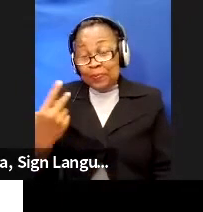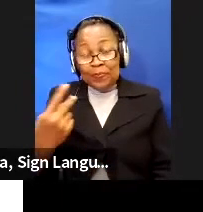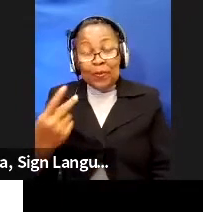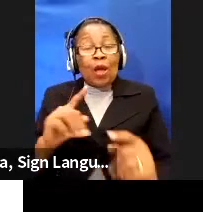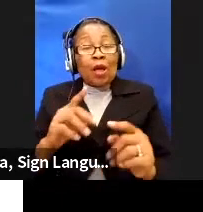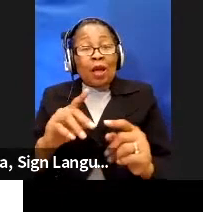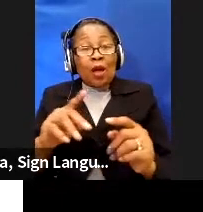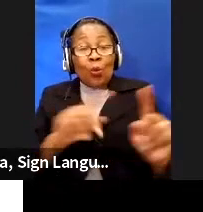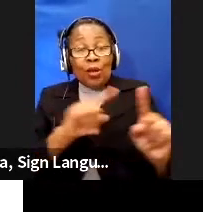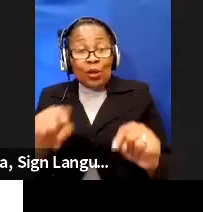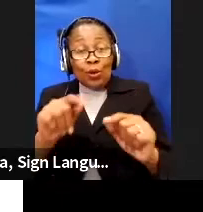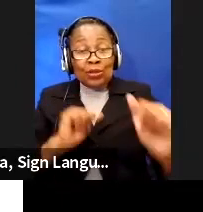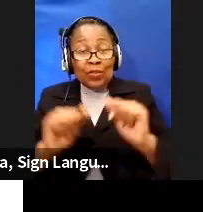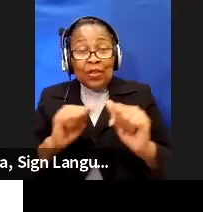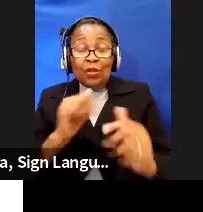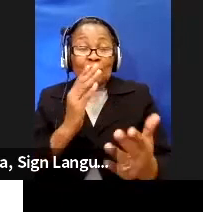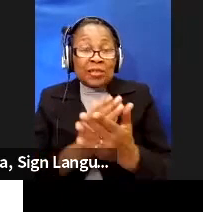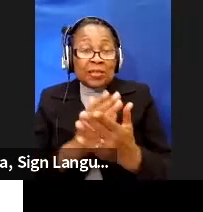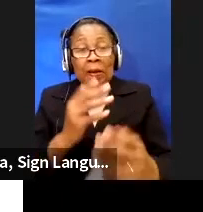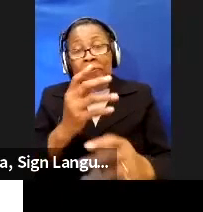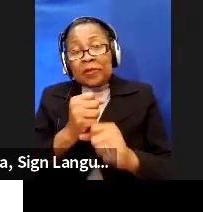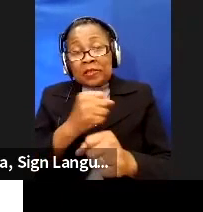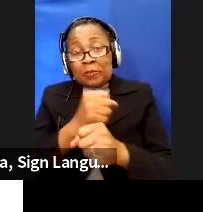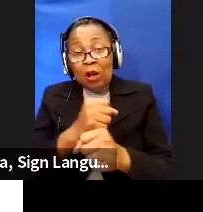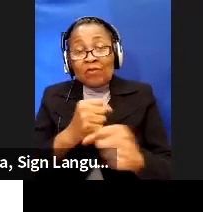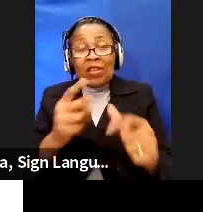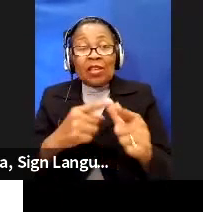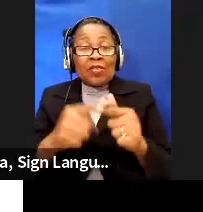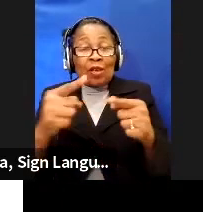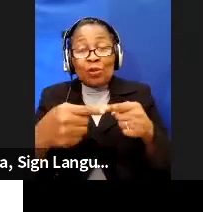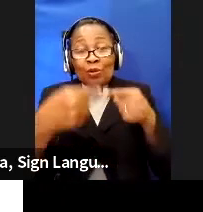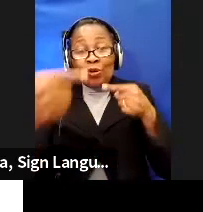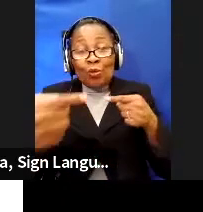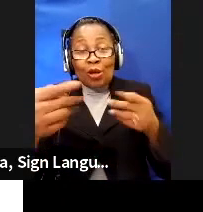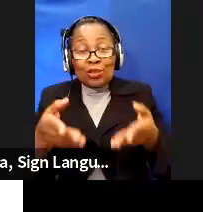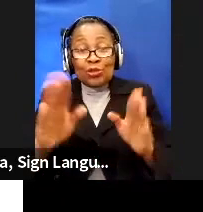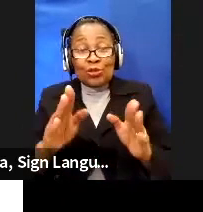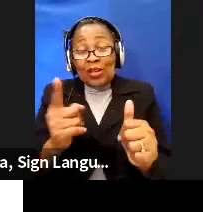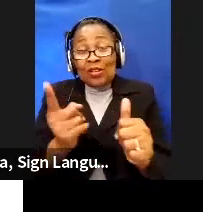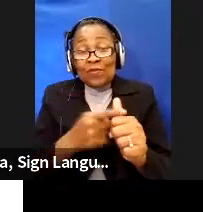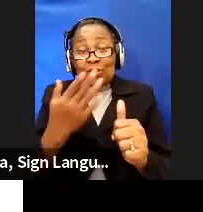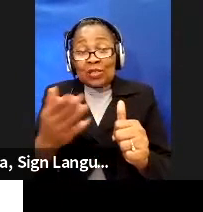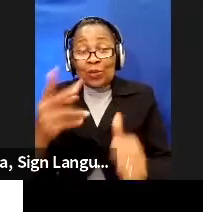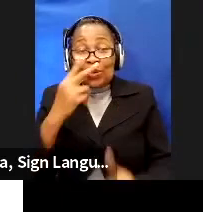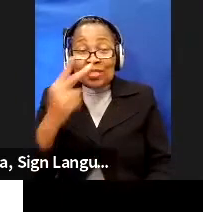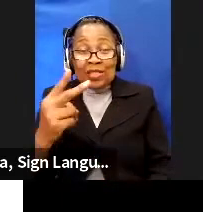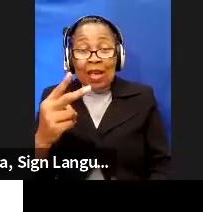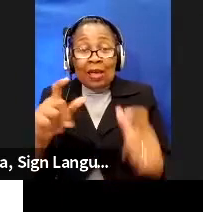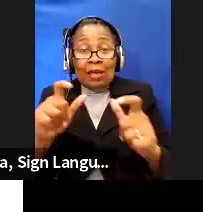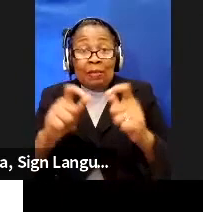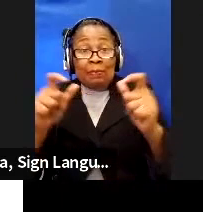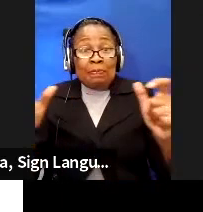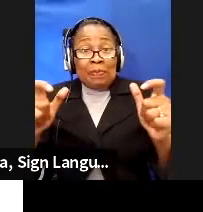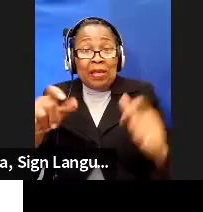first start at the coffee shop and we get a little cup of coffee, then we cross the street. And what's the first thing that we see? The grand stairway.